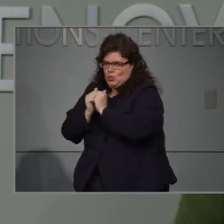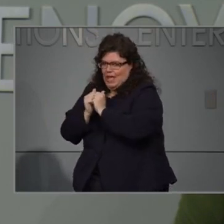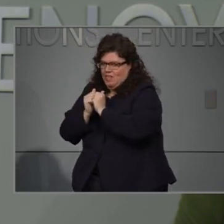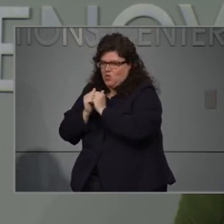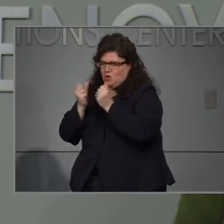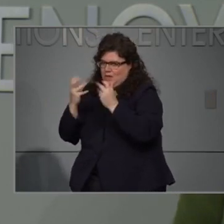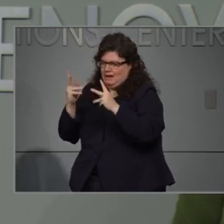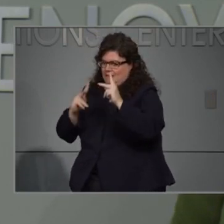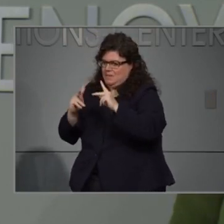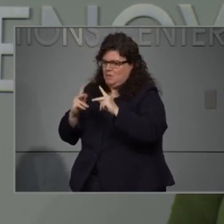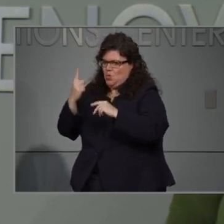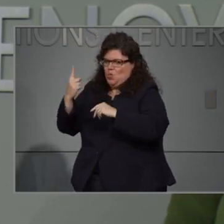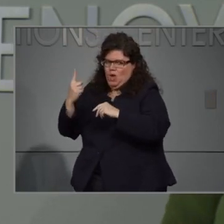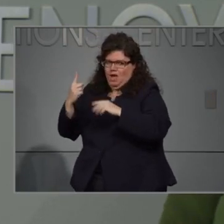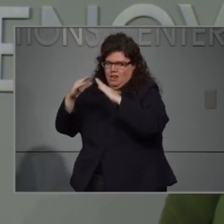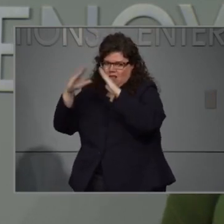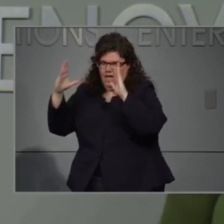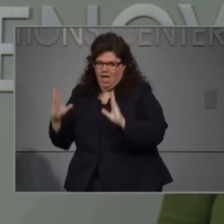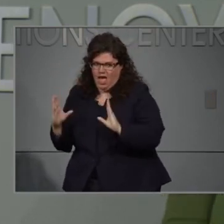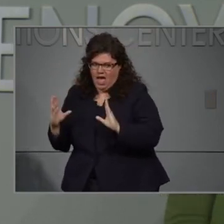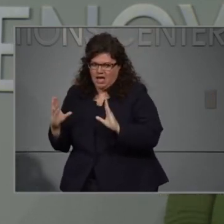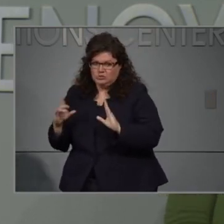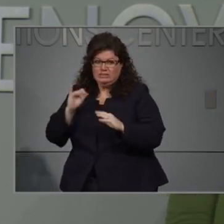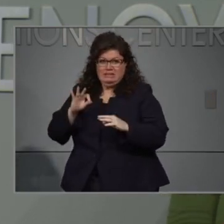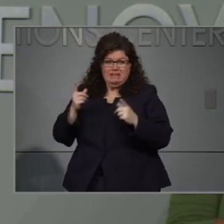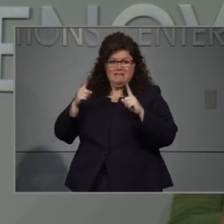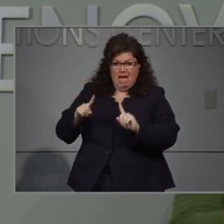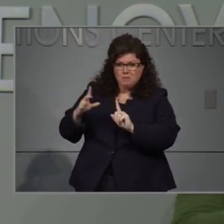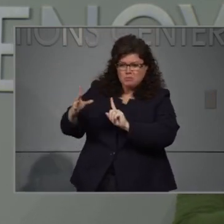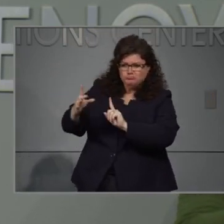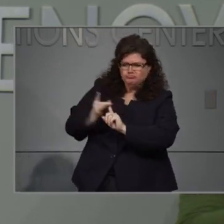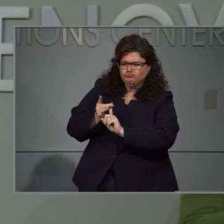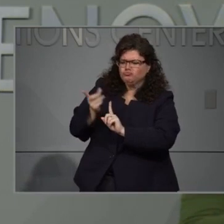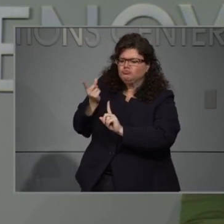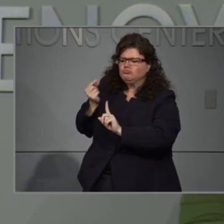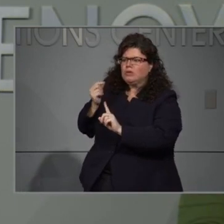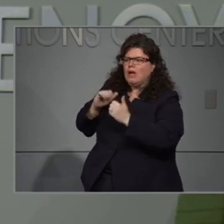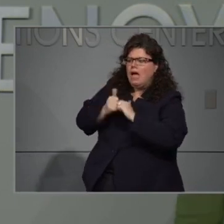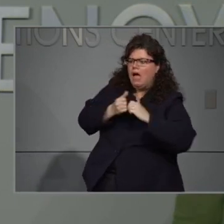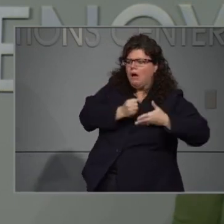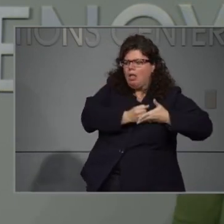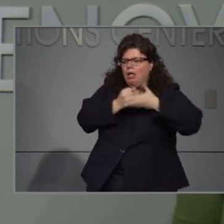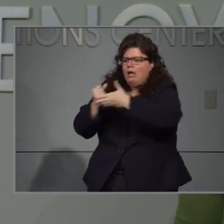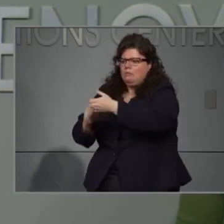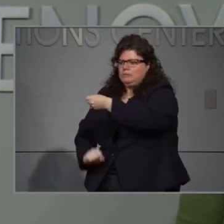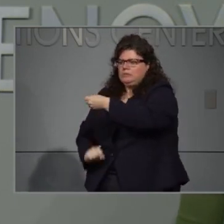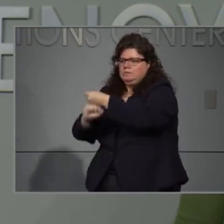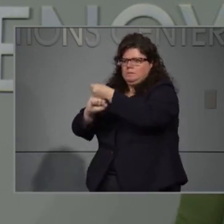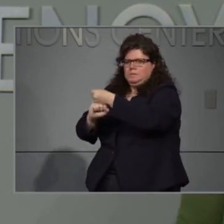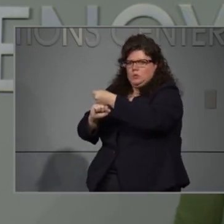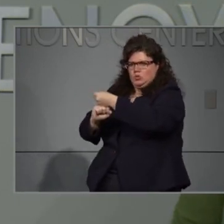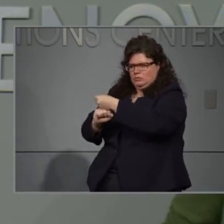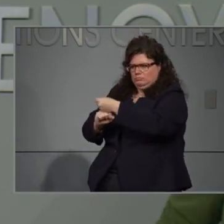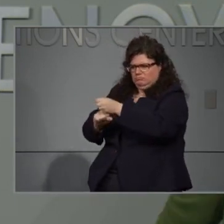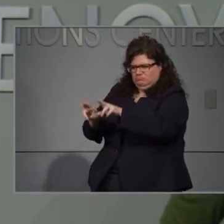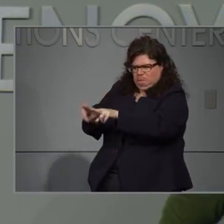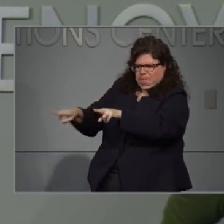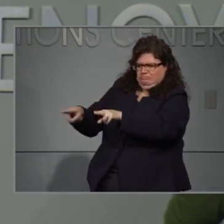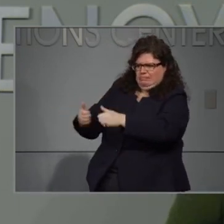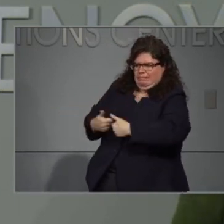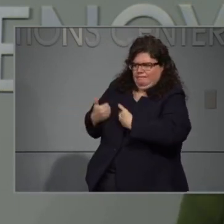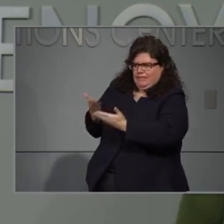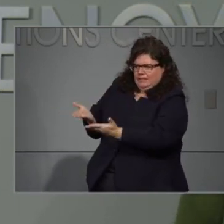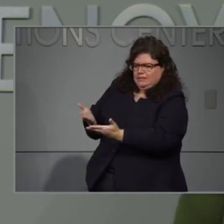and who you all are working with on the ground in the rural counties to help that happen. Well, thank you for bringing up the